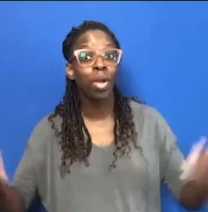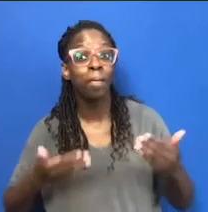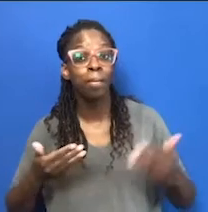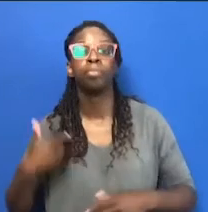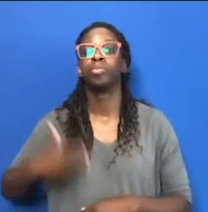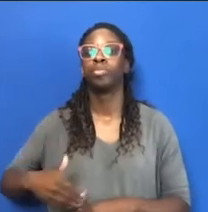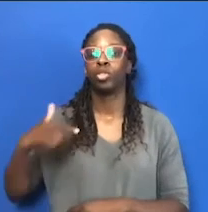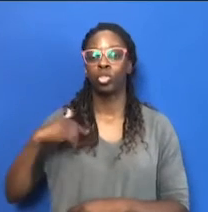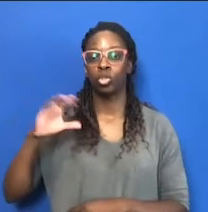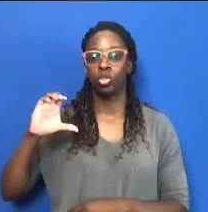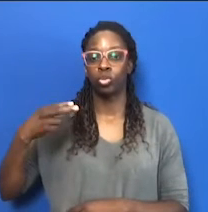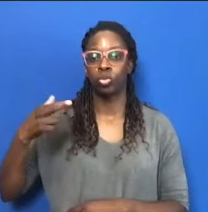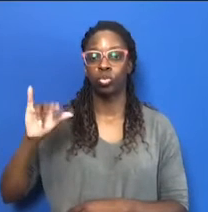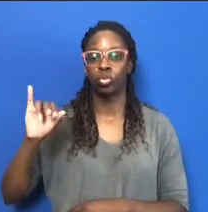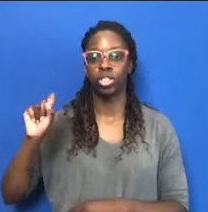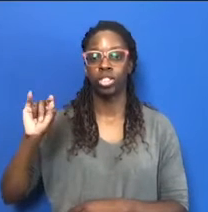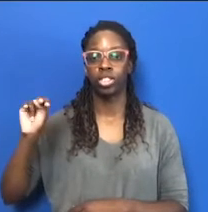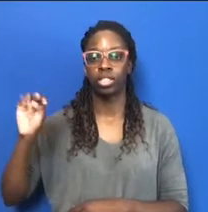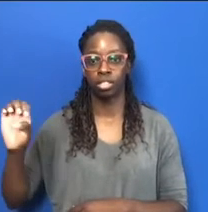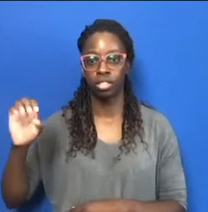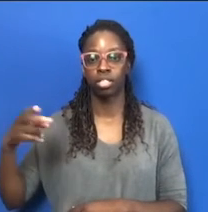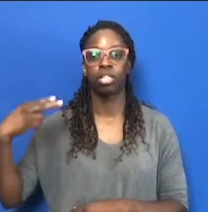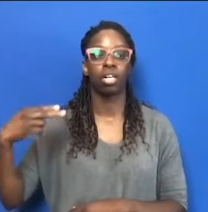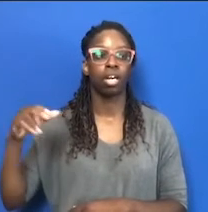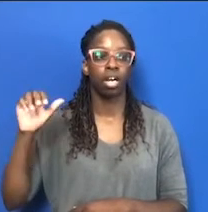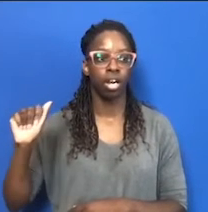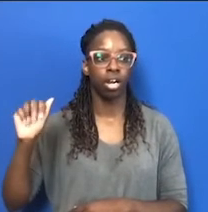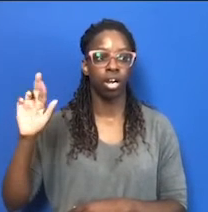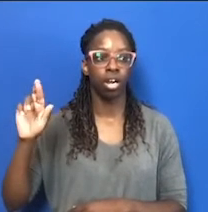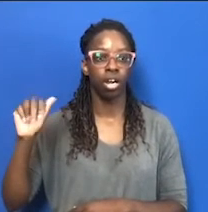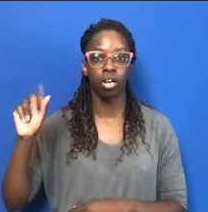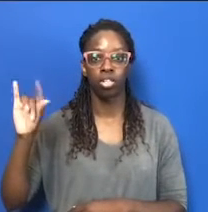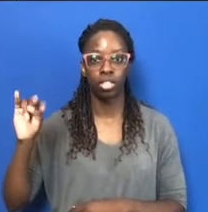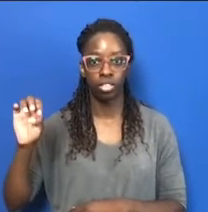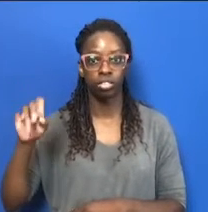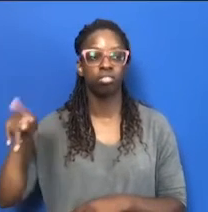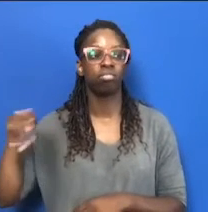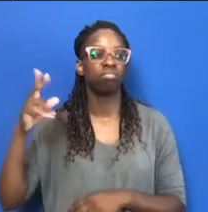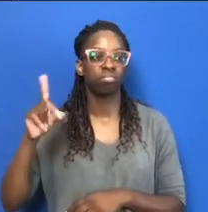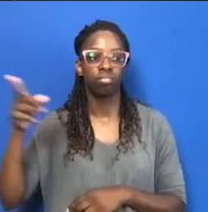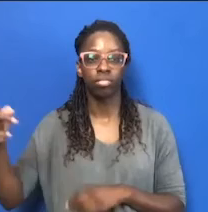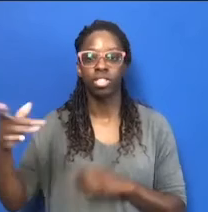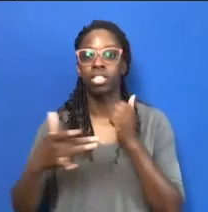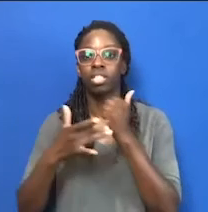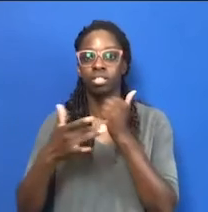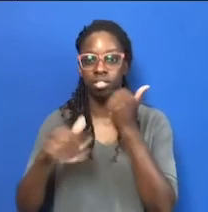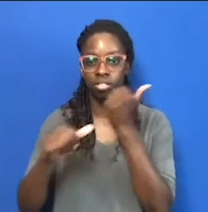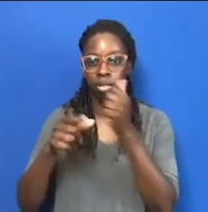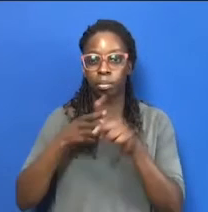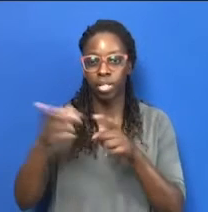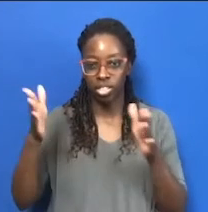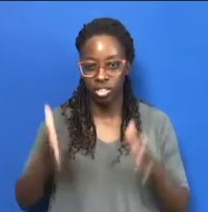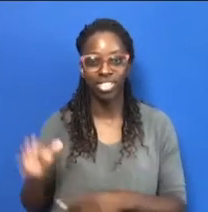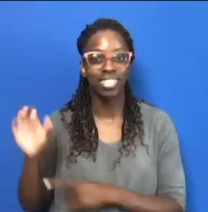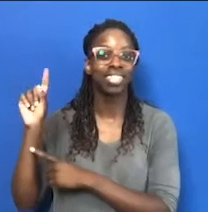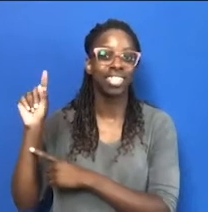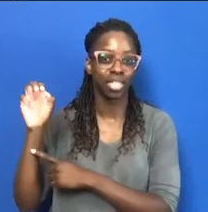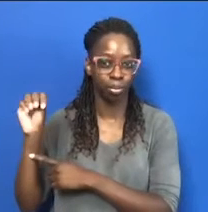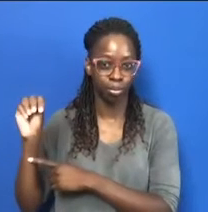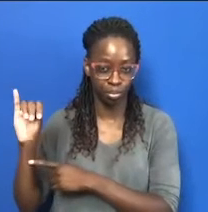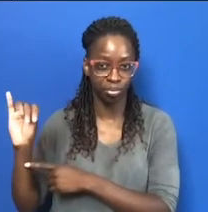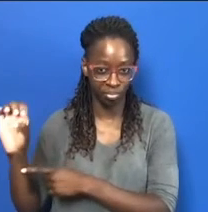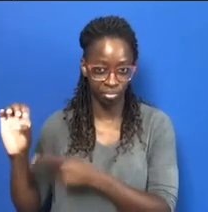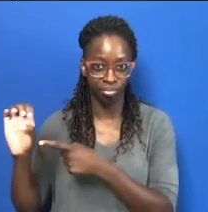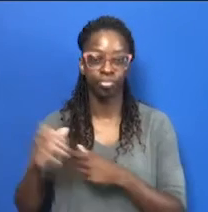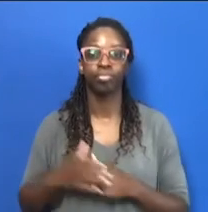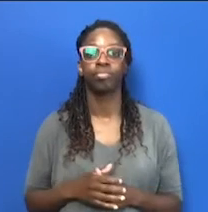Harradine, and I'm a Technical Assistant Specialist at STEMIE. I want to share what we have learned about what work is